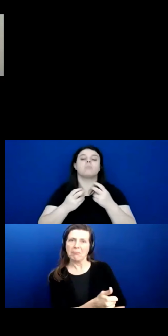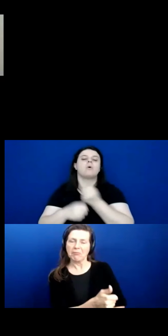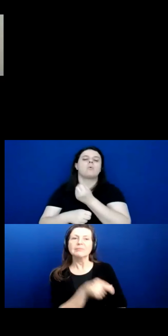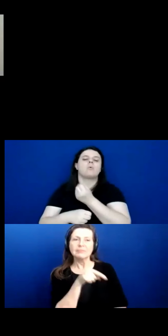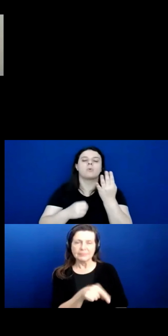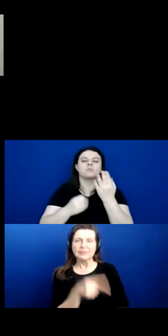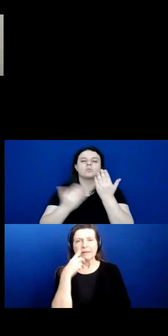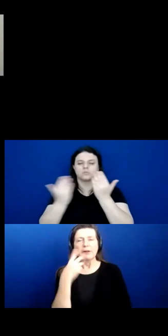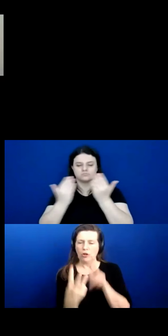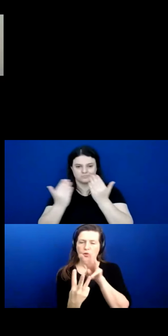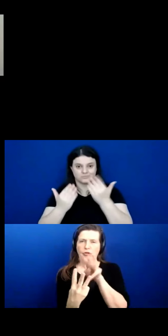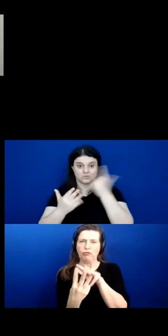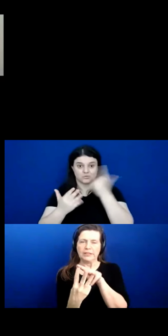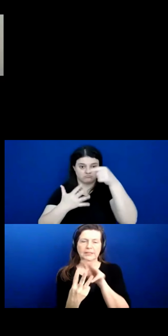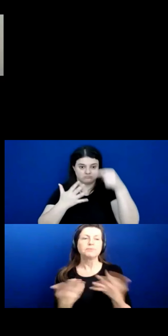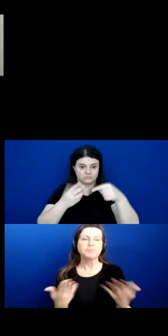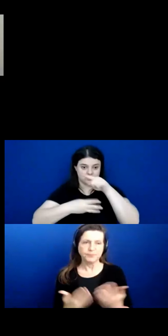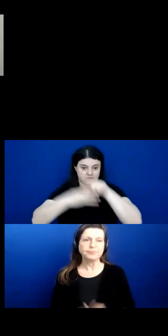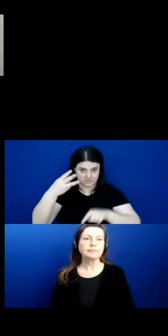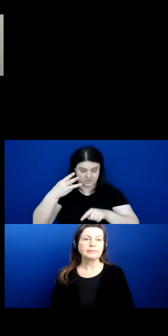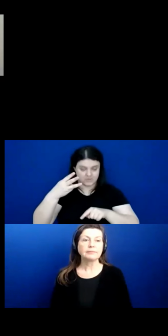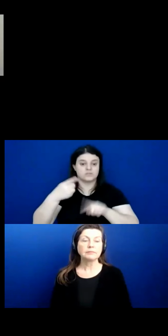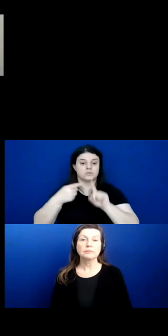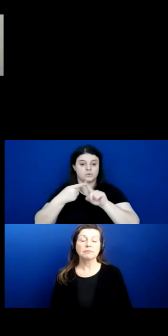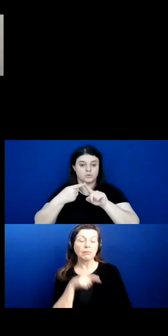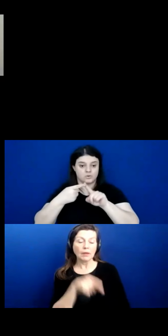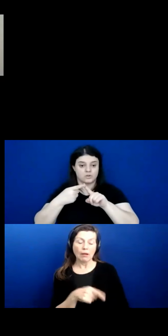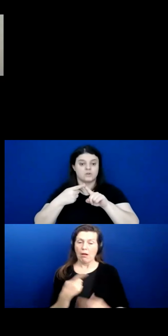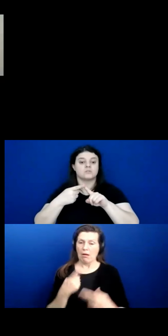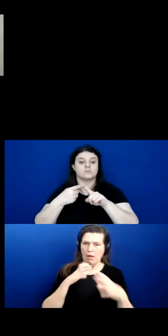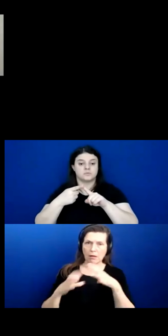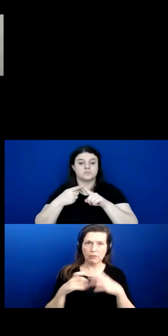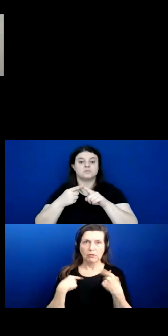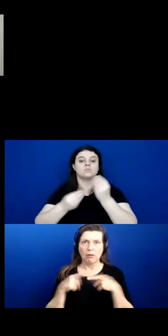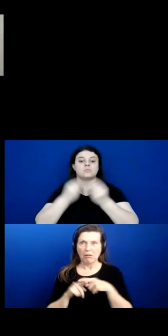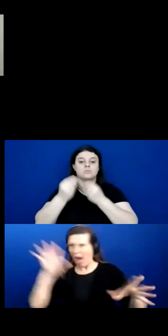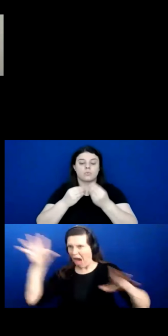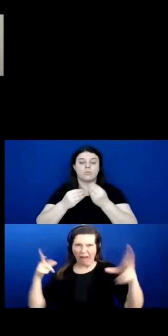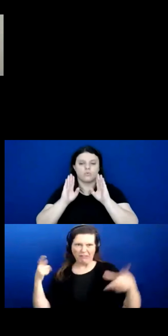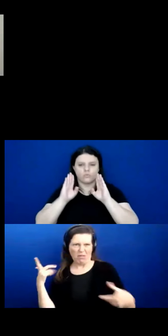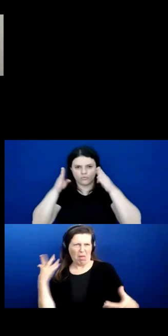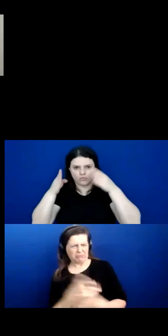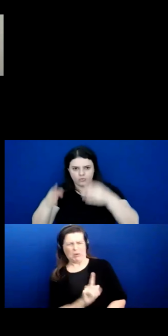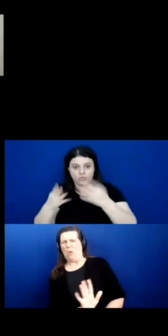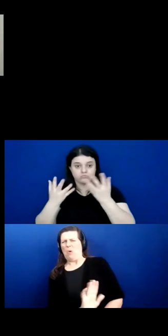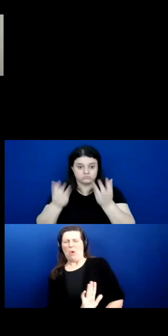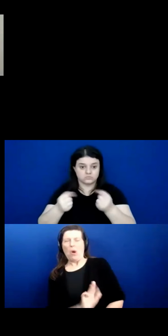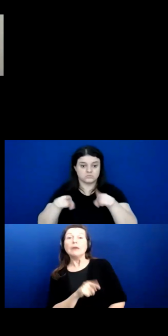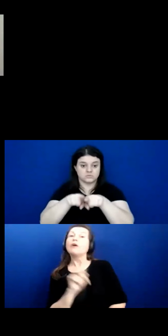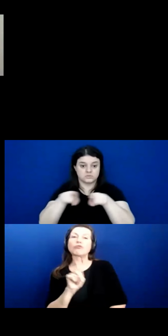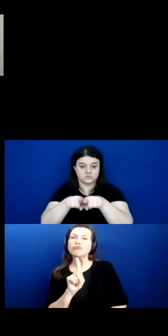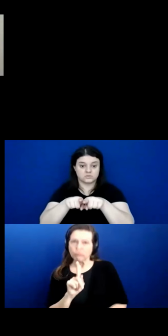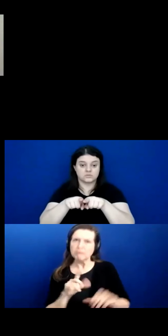three aspects: the acceptability of the intervention focus, the acceptability of the